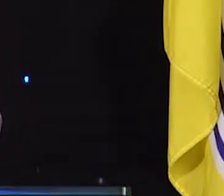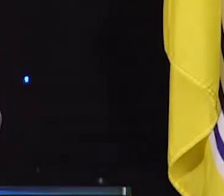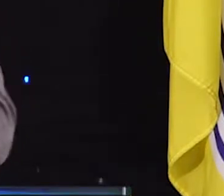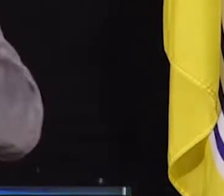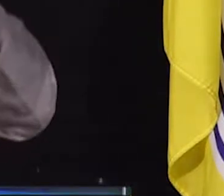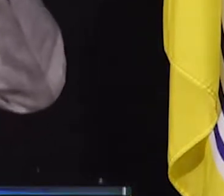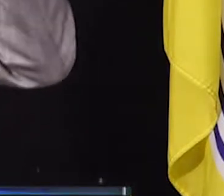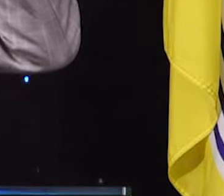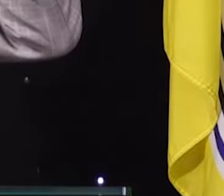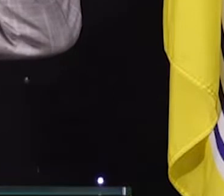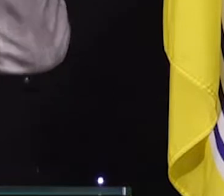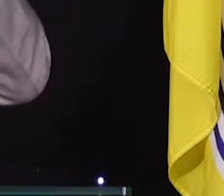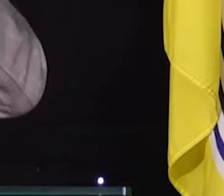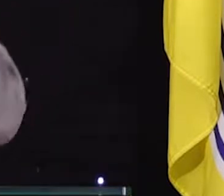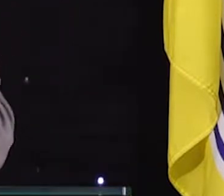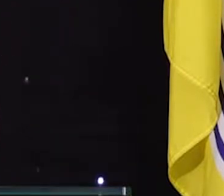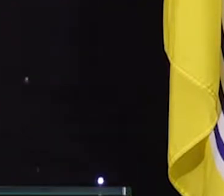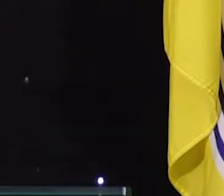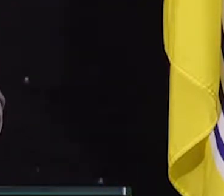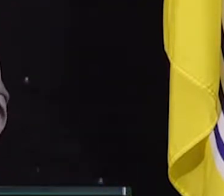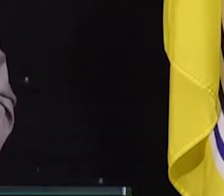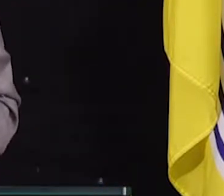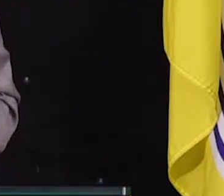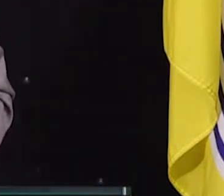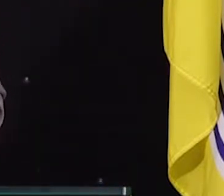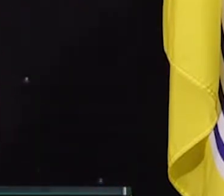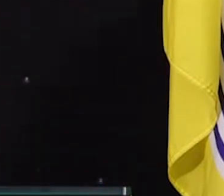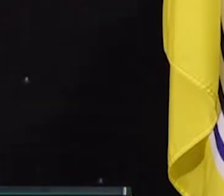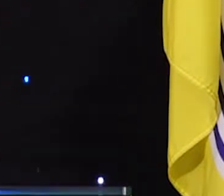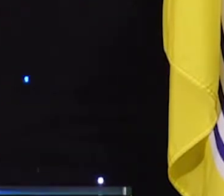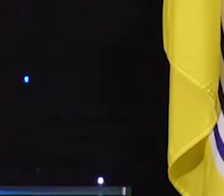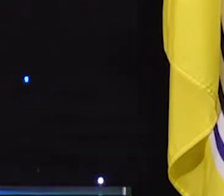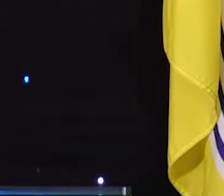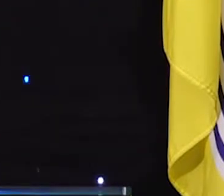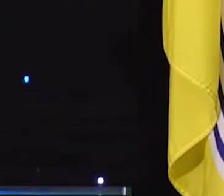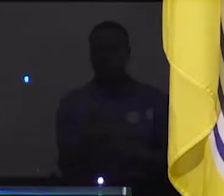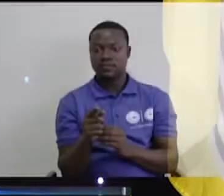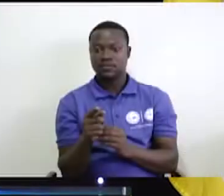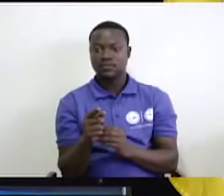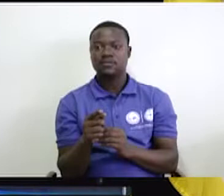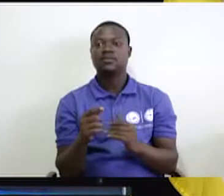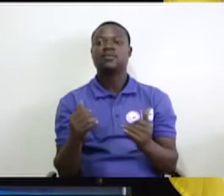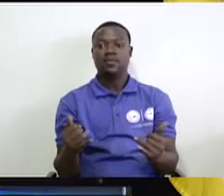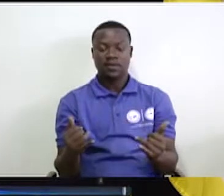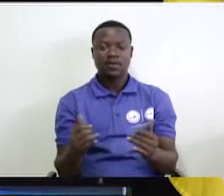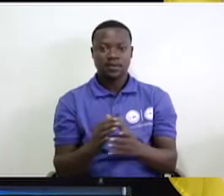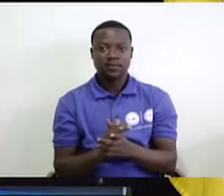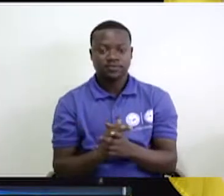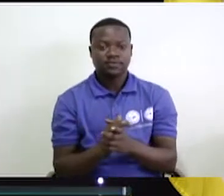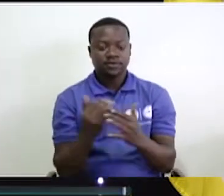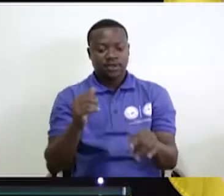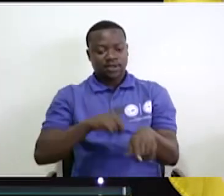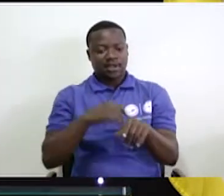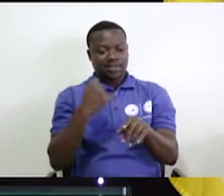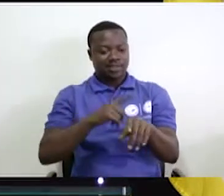"My friend, what at all do you want me to do for you?" Now, Ebra Elia who said, "Nebra aka etia." Now,